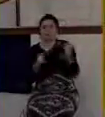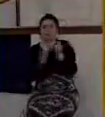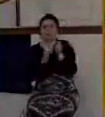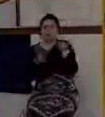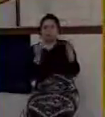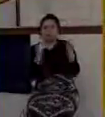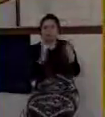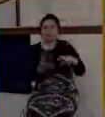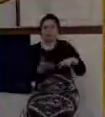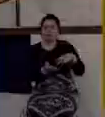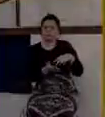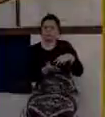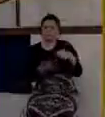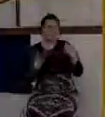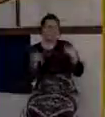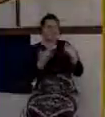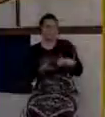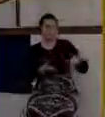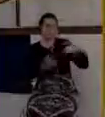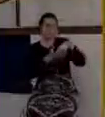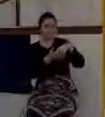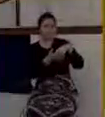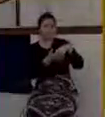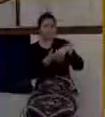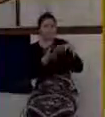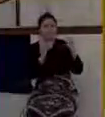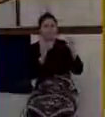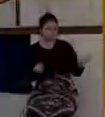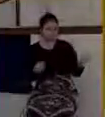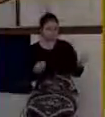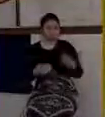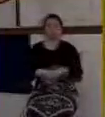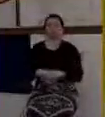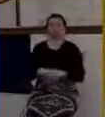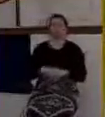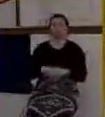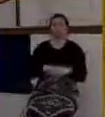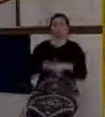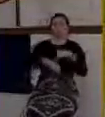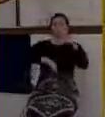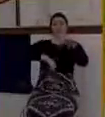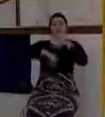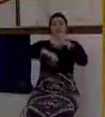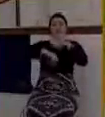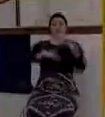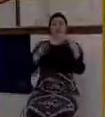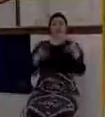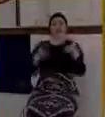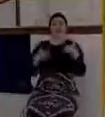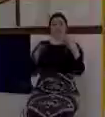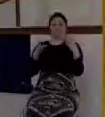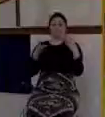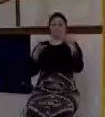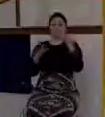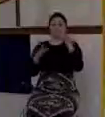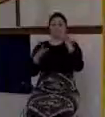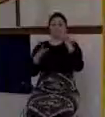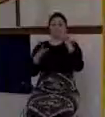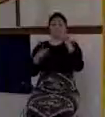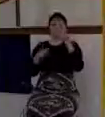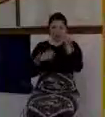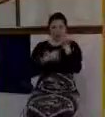came the Sadducees to him. Now, let me give you the time frame. This is the Passion Week of Jesus' ministry, the last week of his life. This is